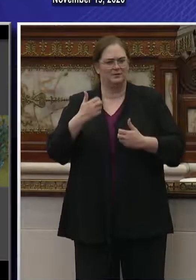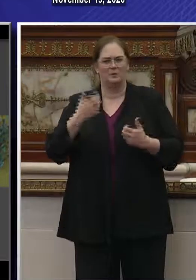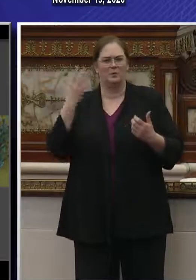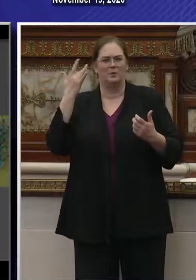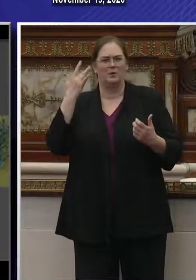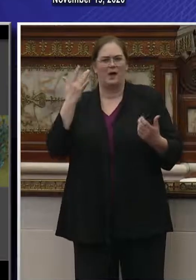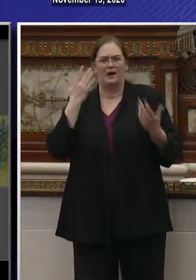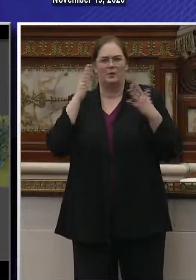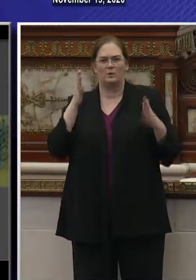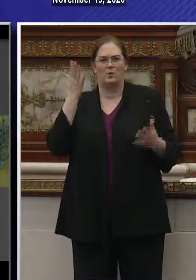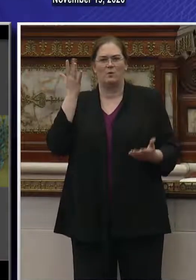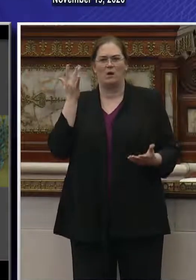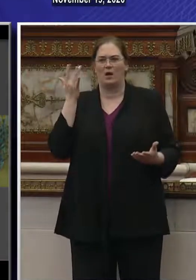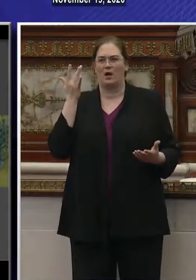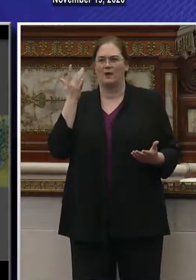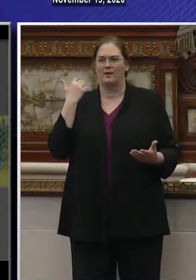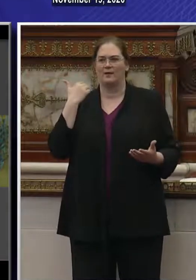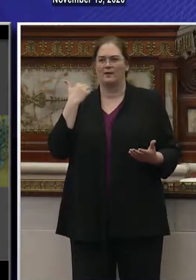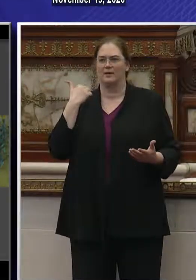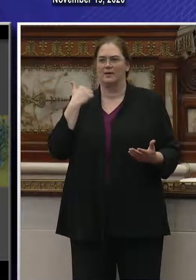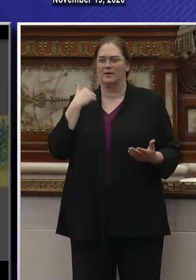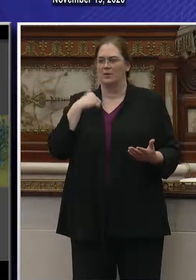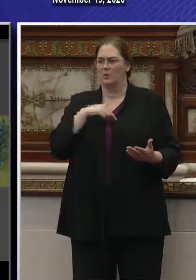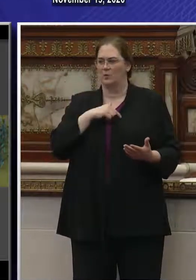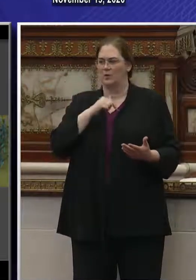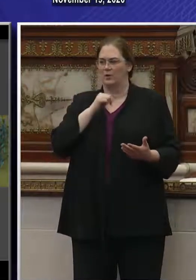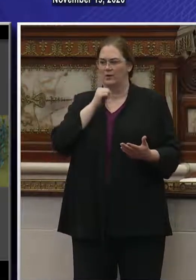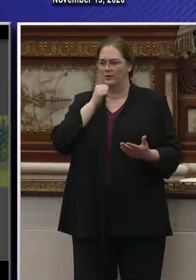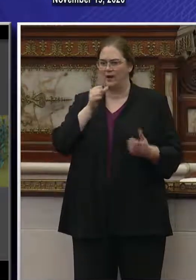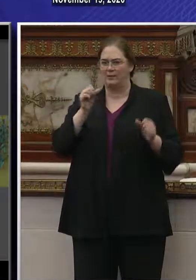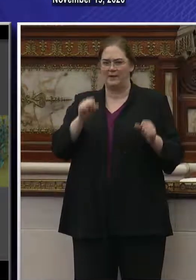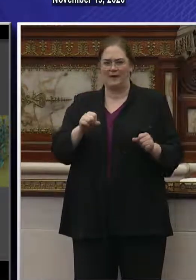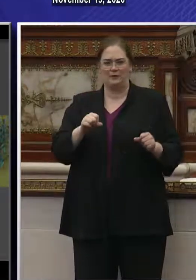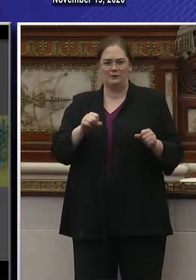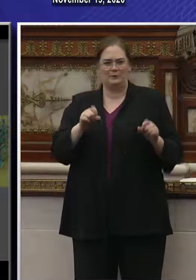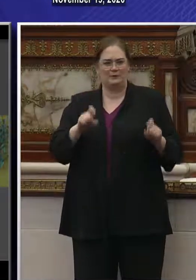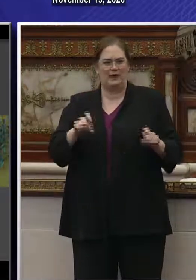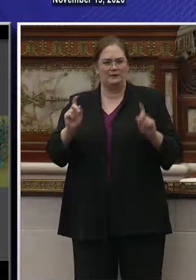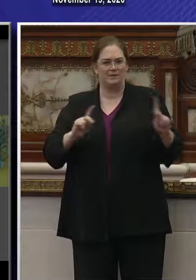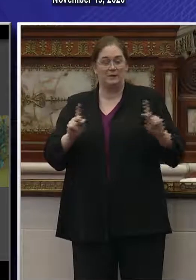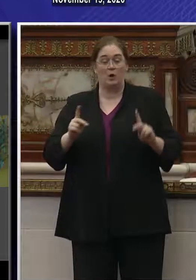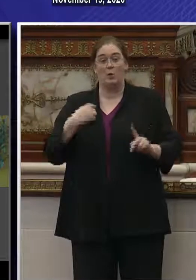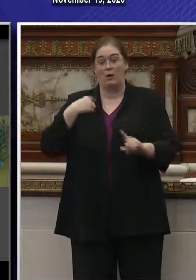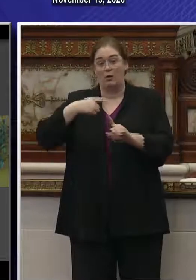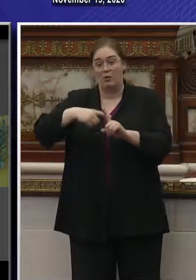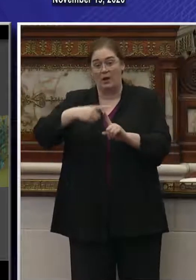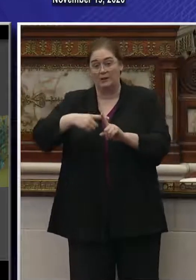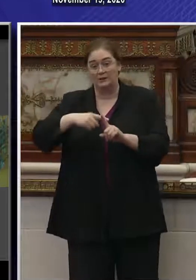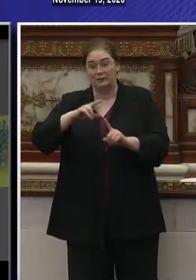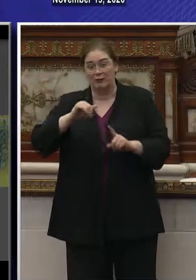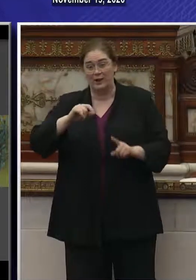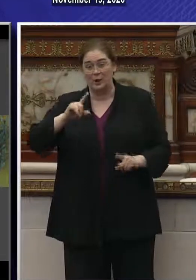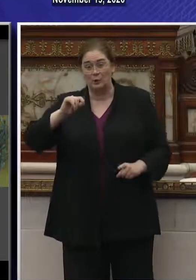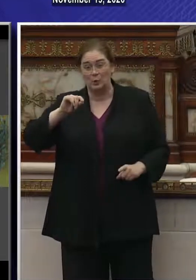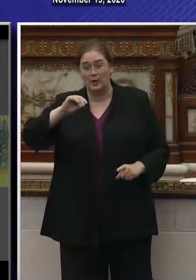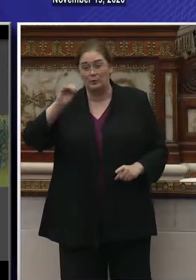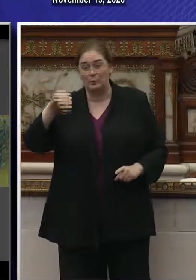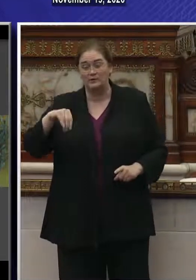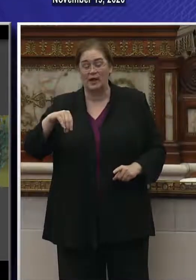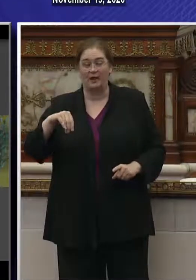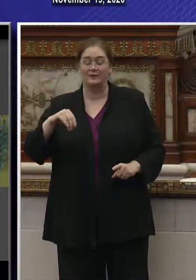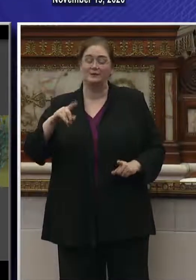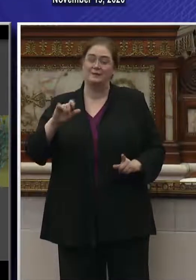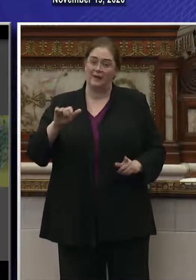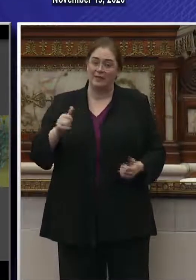why we're falling short of being able to test folks. And when our positivity rates are 20%, it suggests